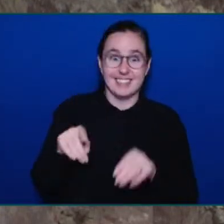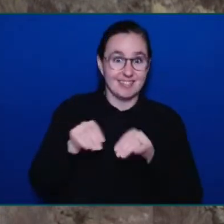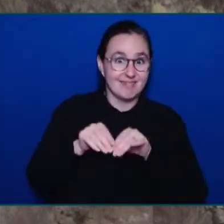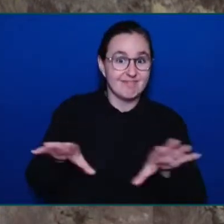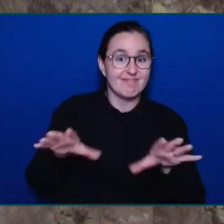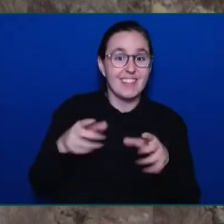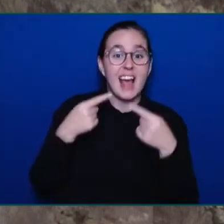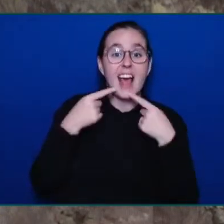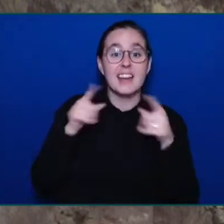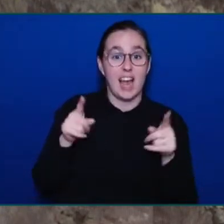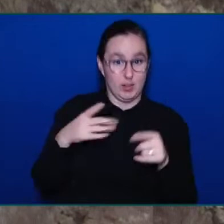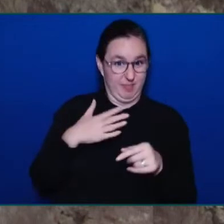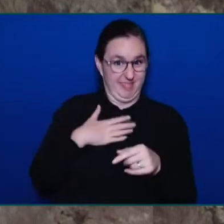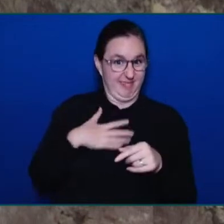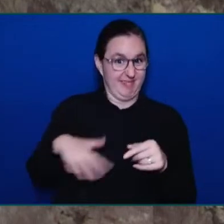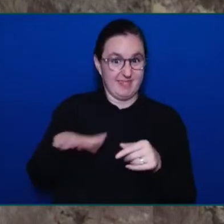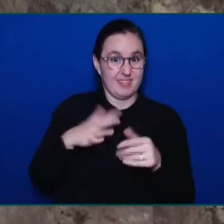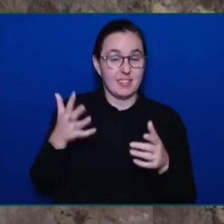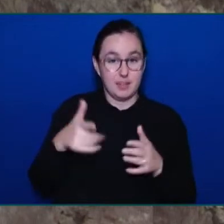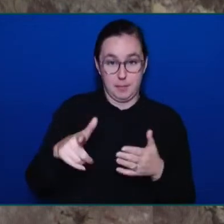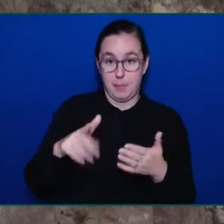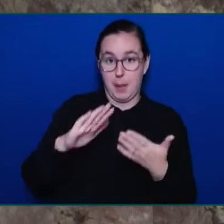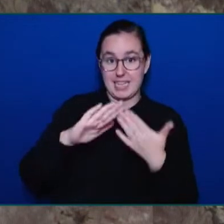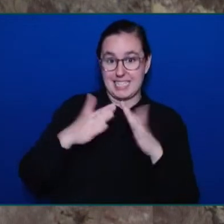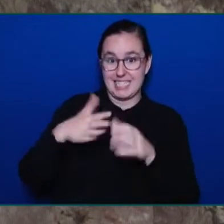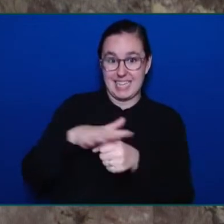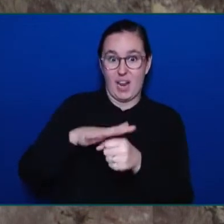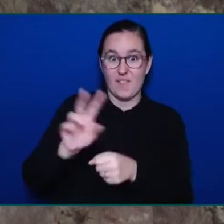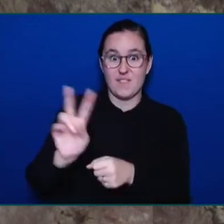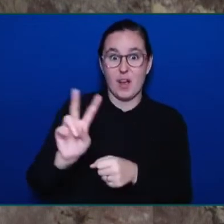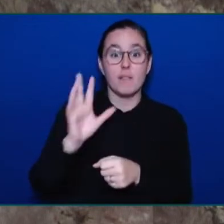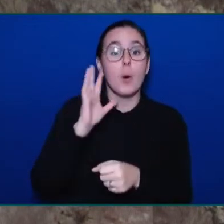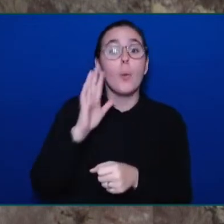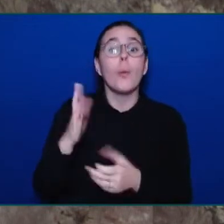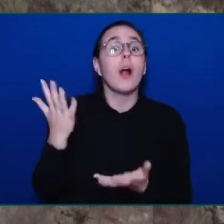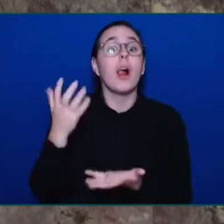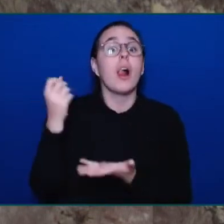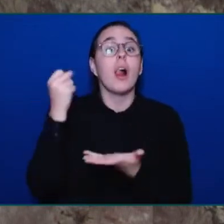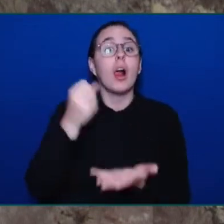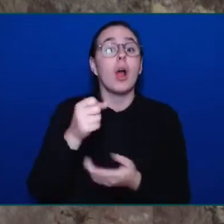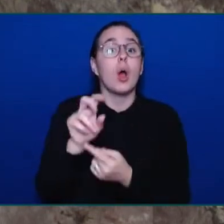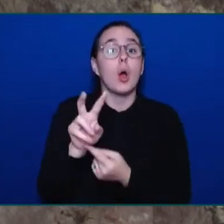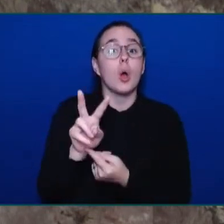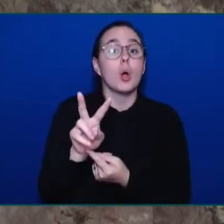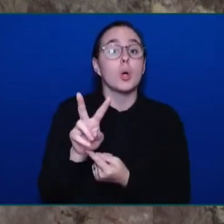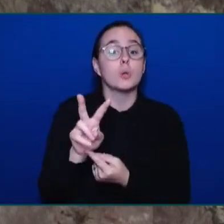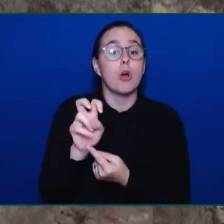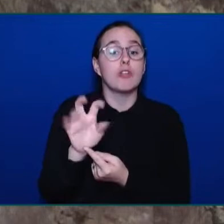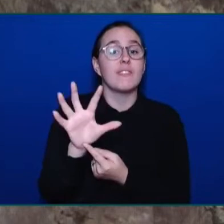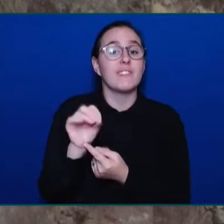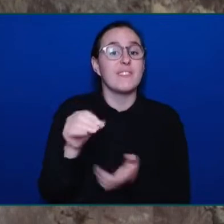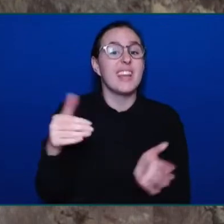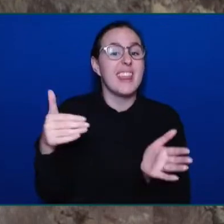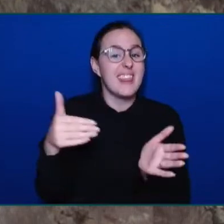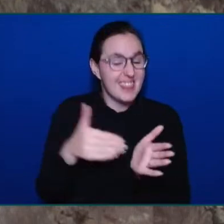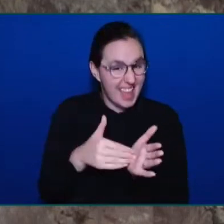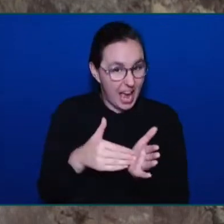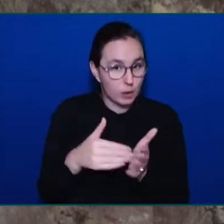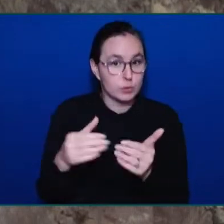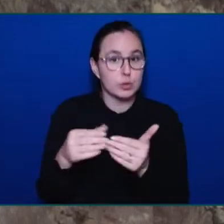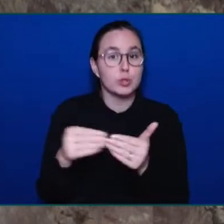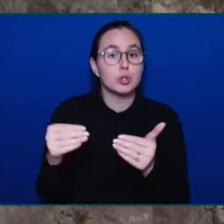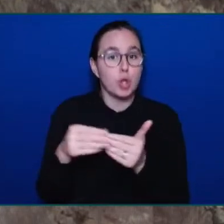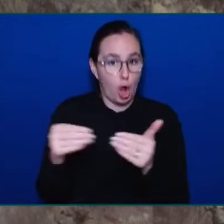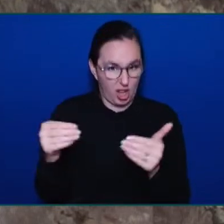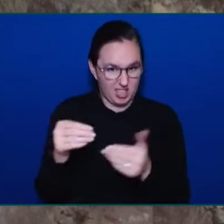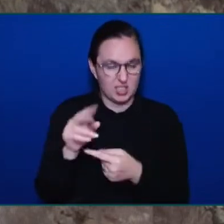$250 million funding to upgrade the Iona Island wastewater treatment plant in Richmond. So I know they are hard at work. The strong